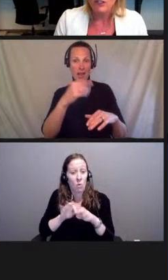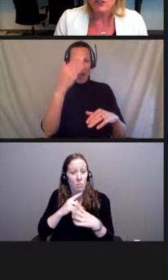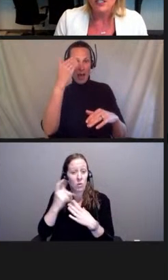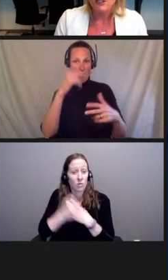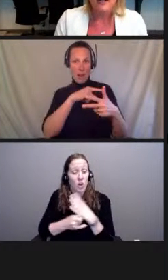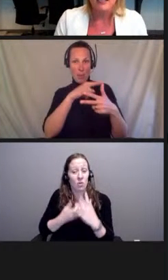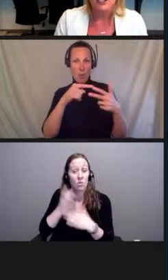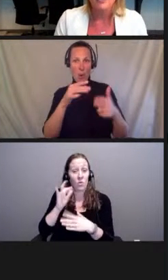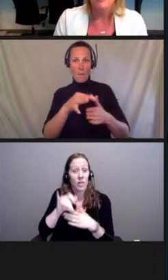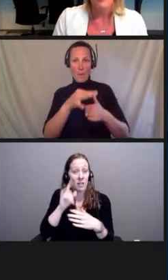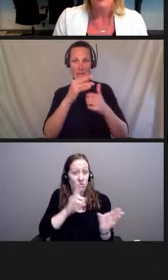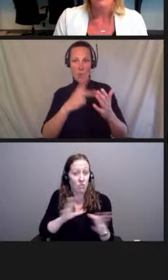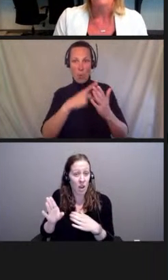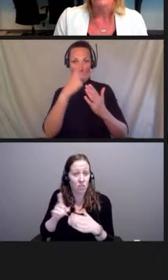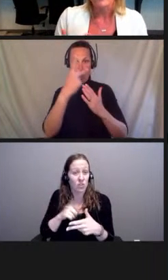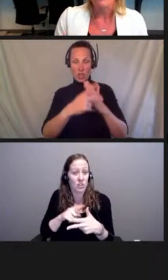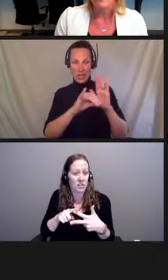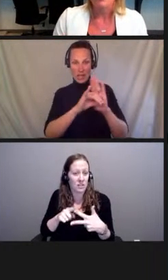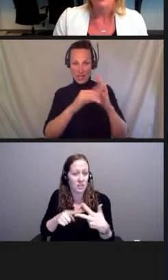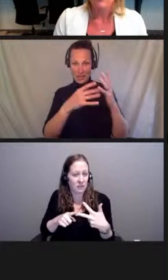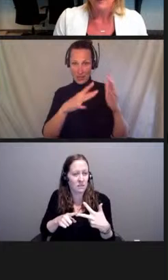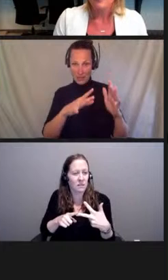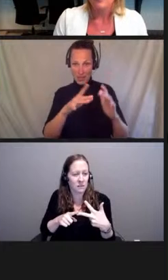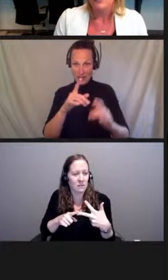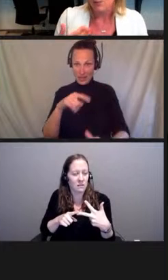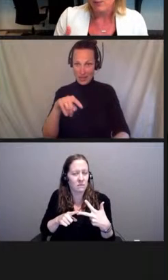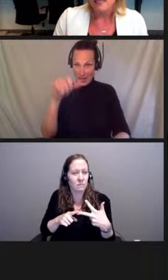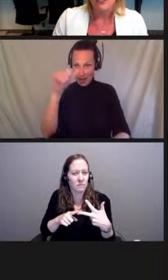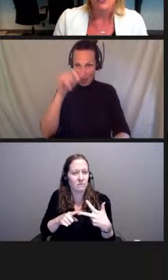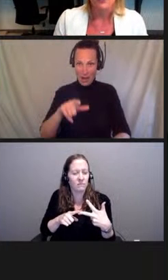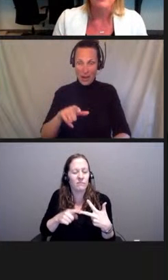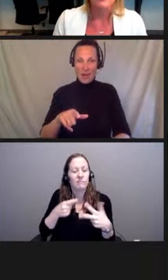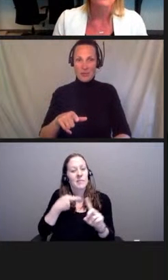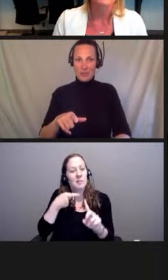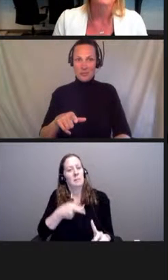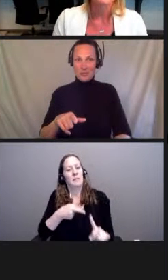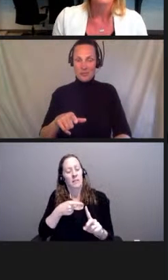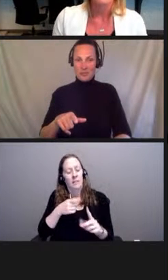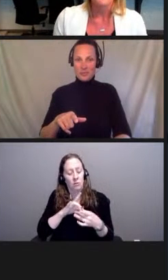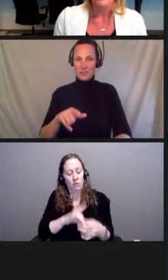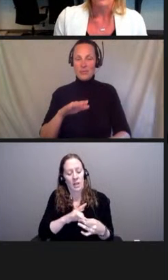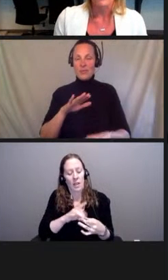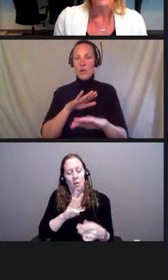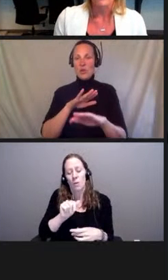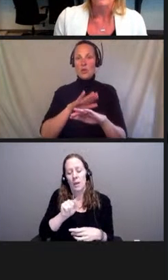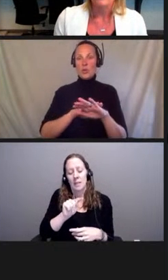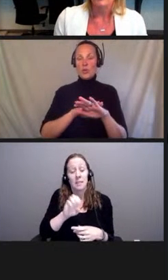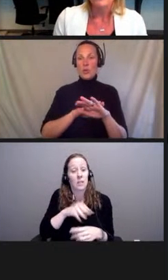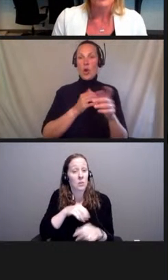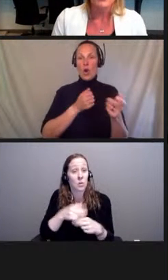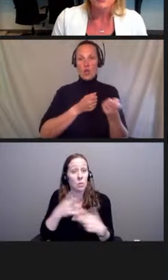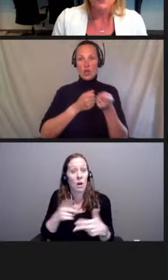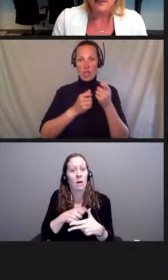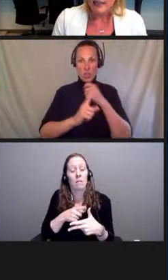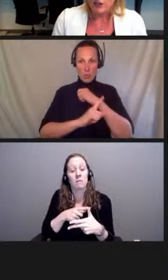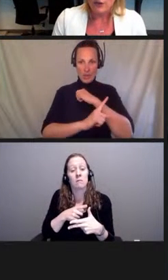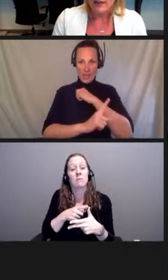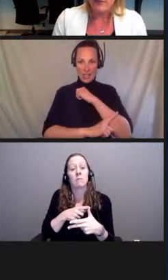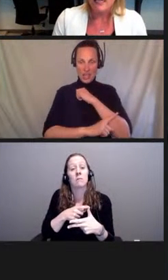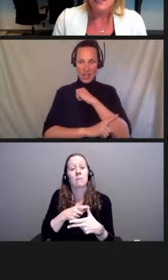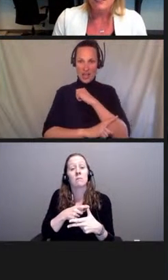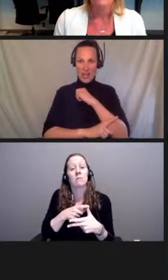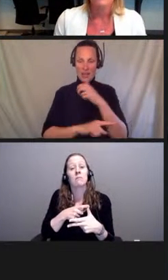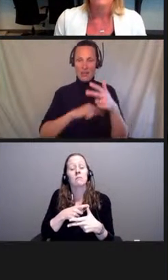energy evolution strategy on the waste management front, or specific to the waste sector. That includes transitioning to an